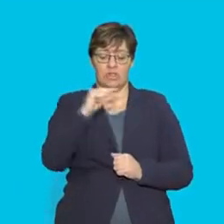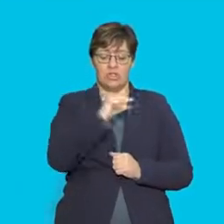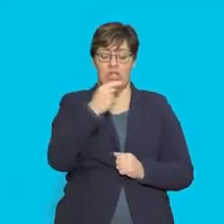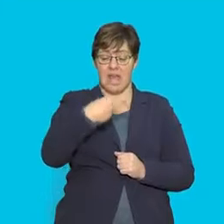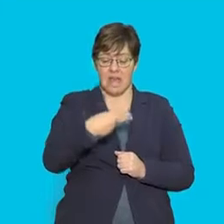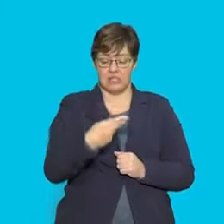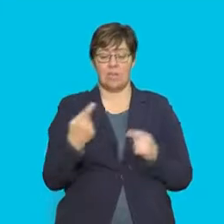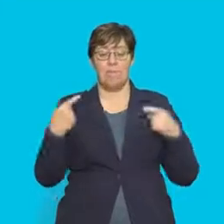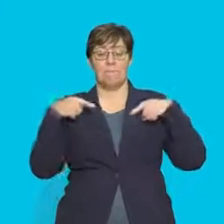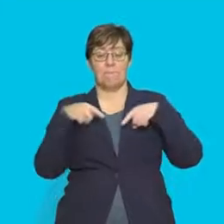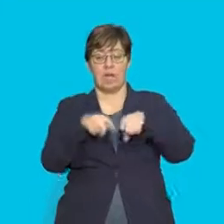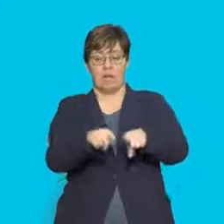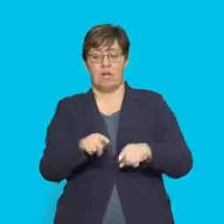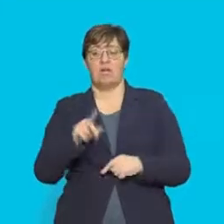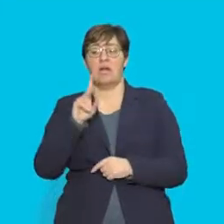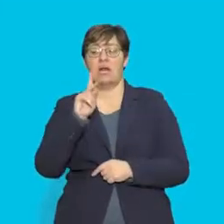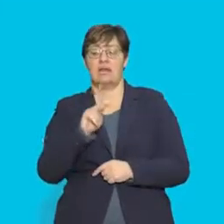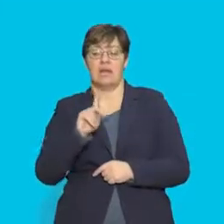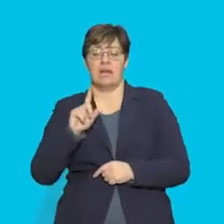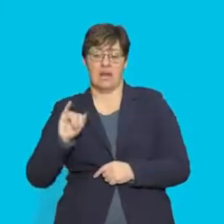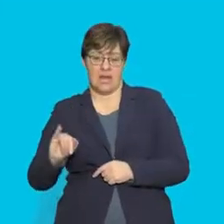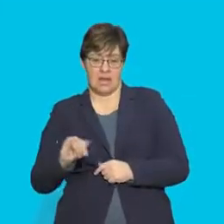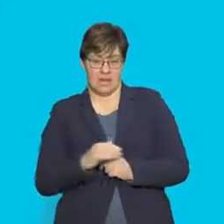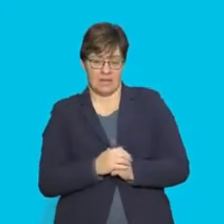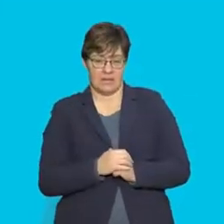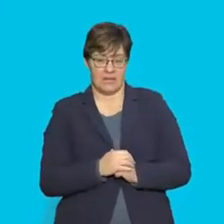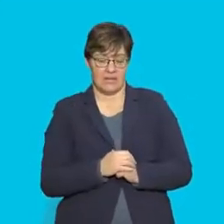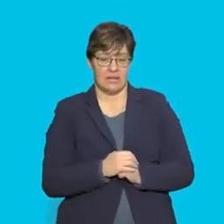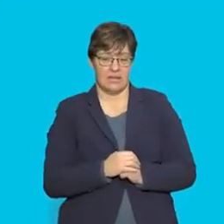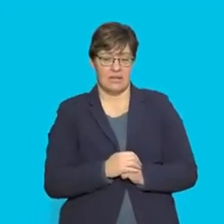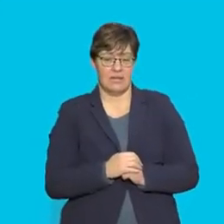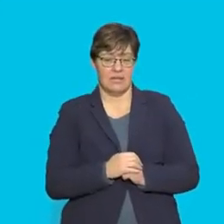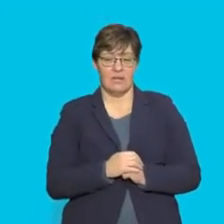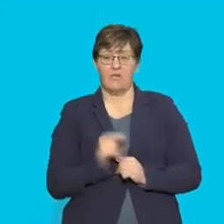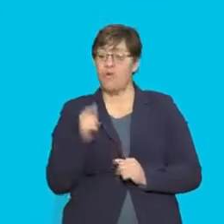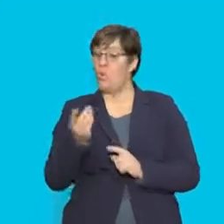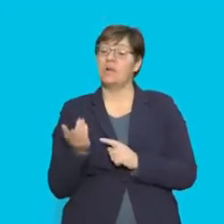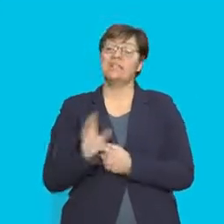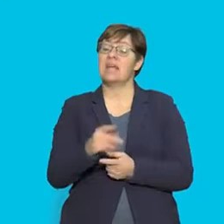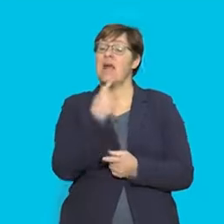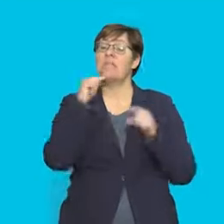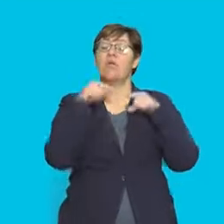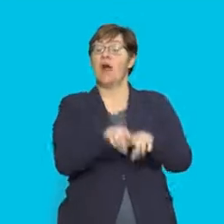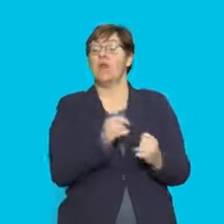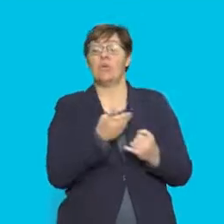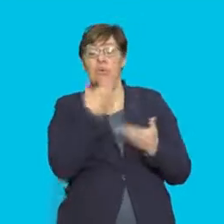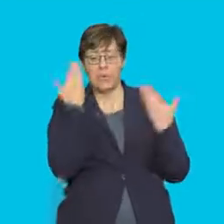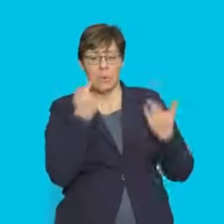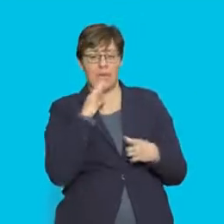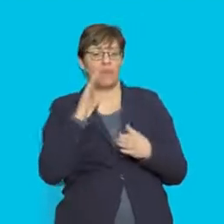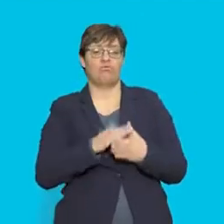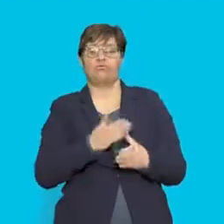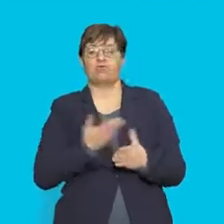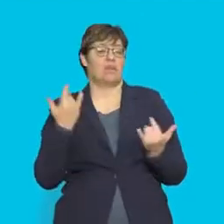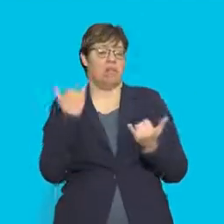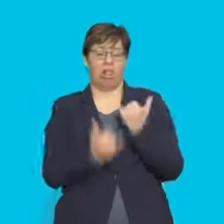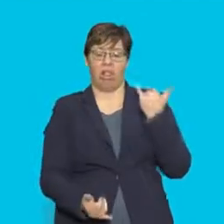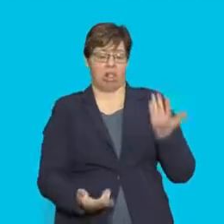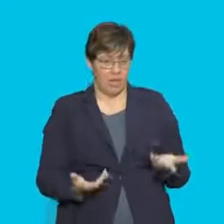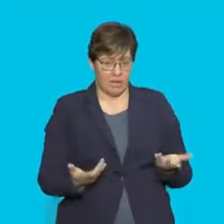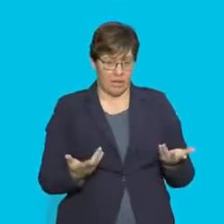GH is parallel to KI. Guys, if you don't indicate these parallel lines, then your reason will